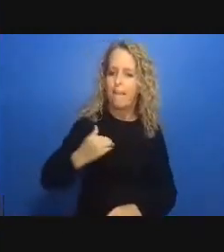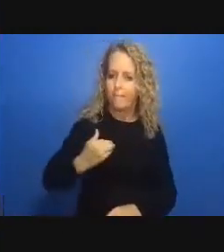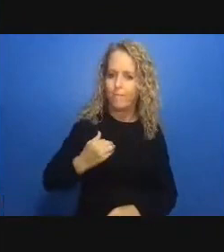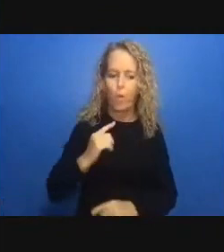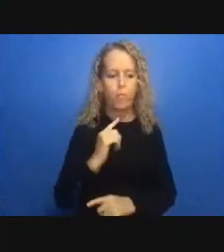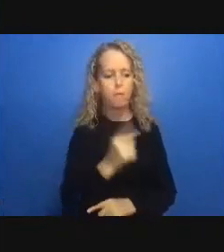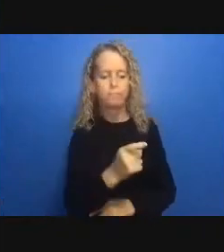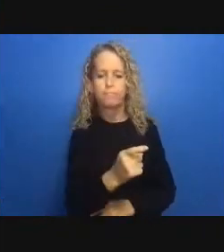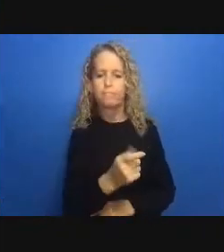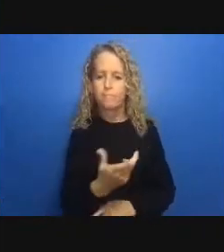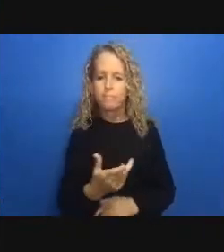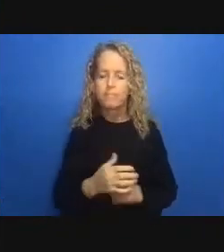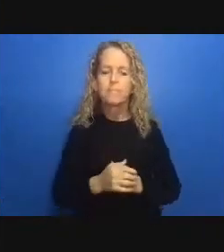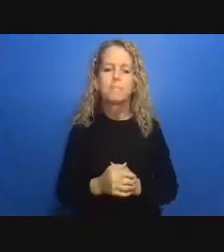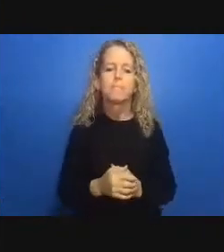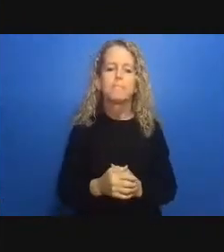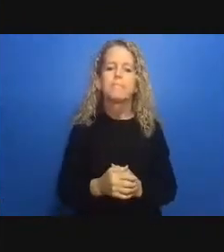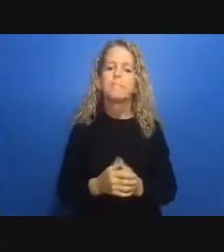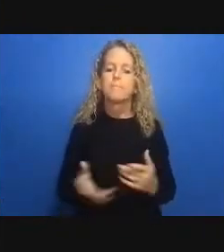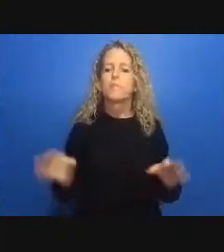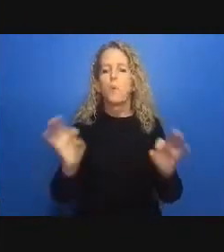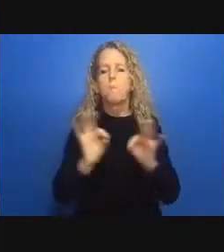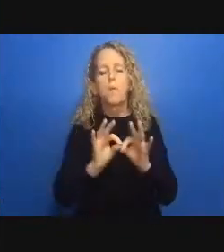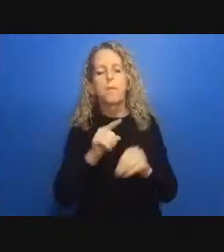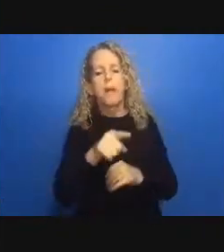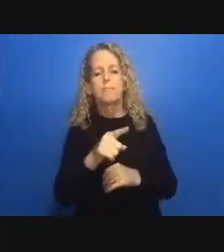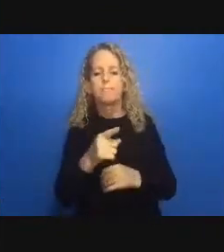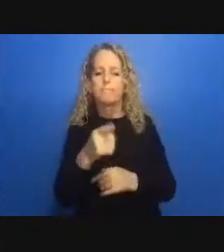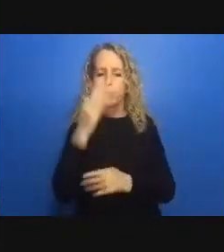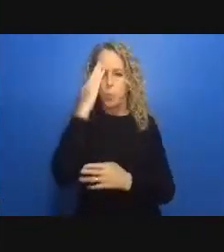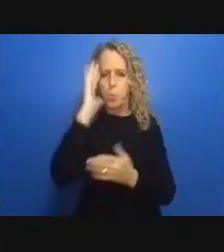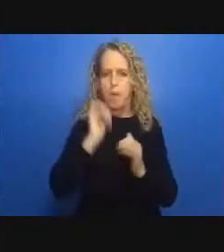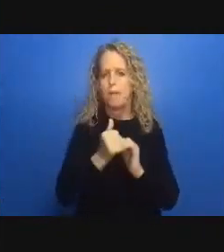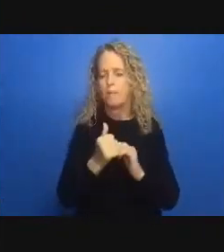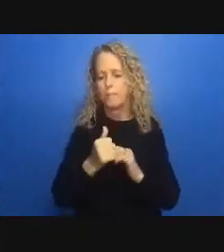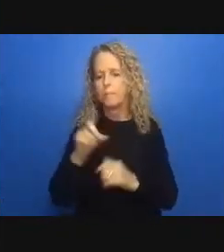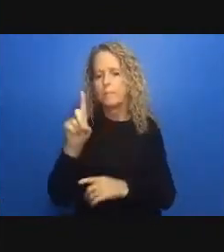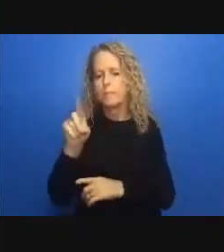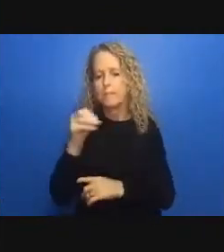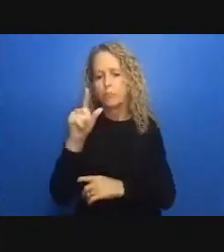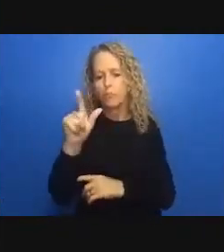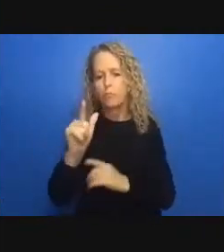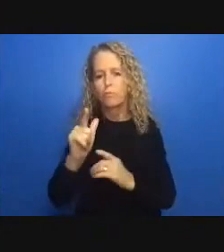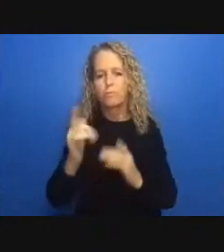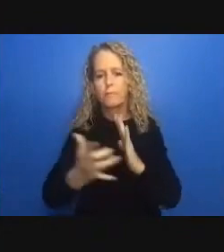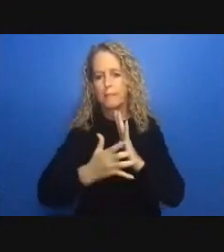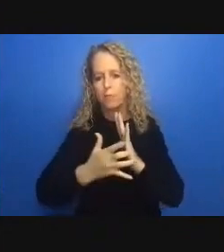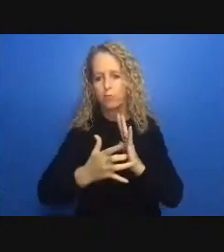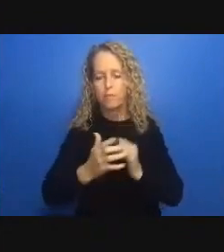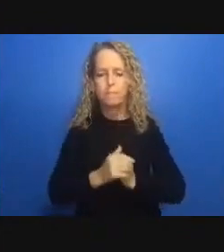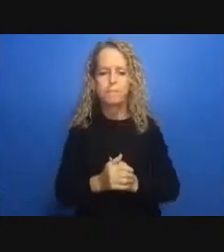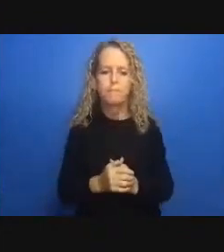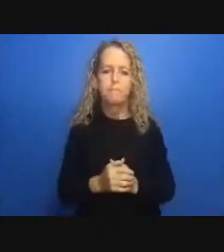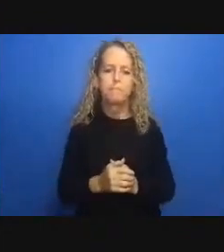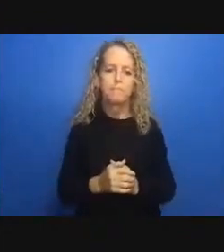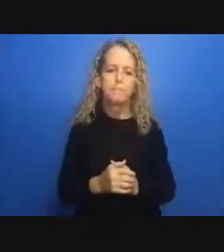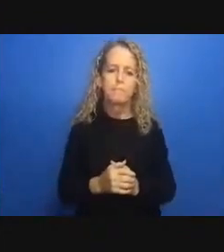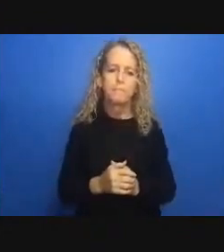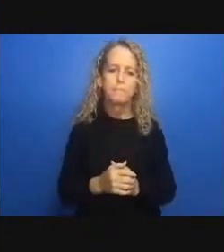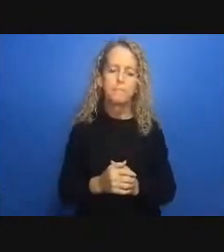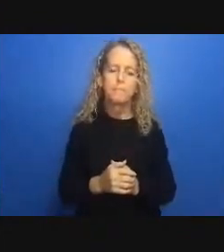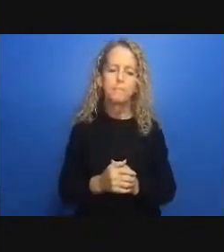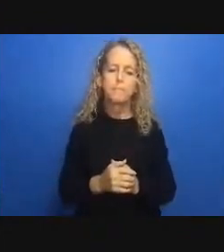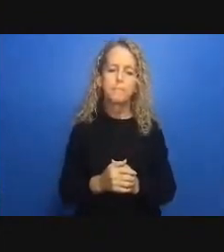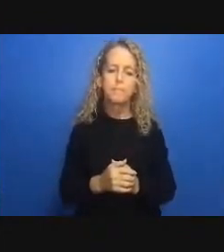look at this for digital technologies because it really lends itself very well to this. The other thing that we want to do is just really